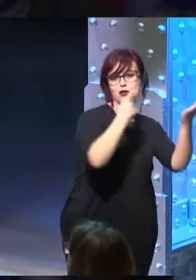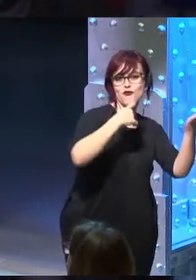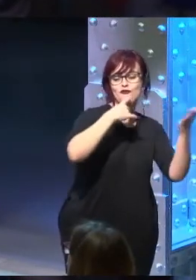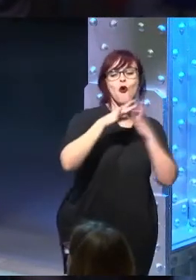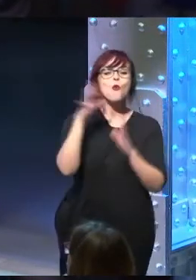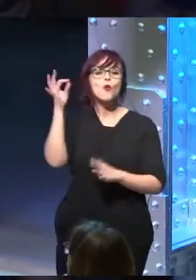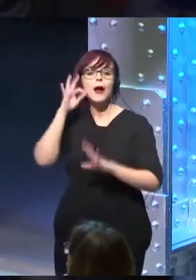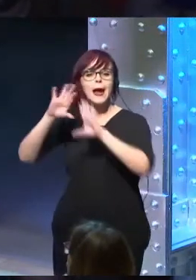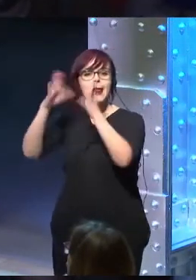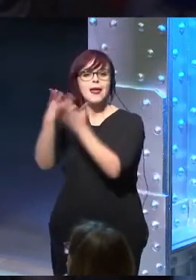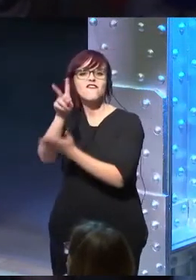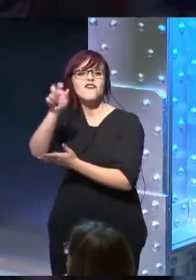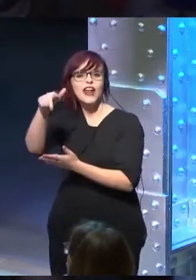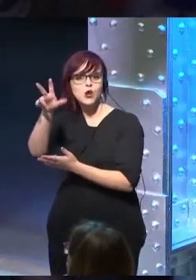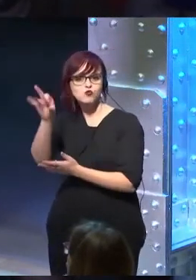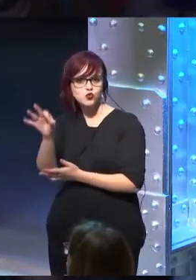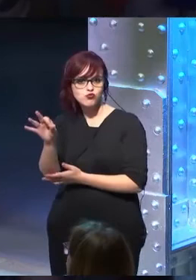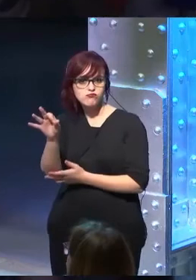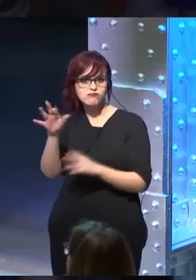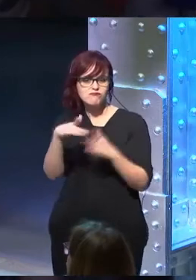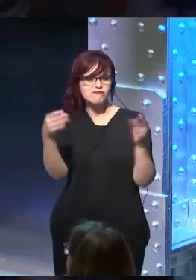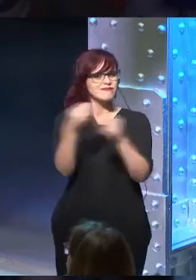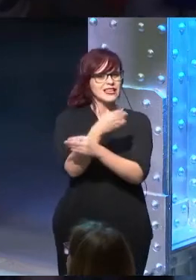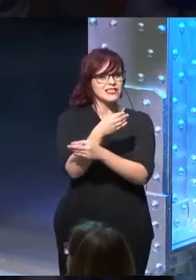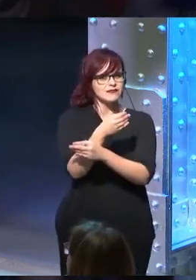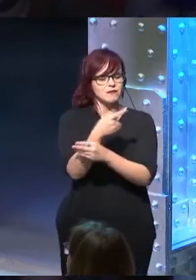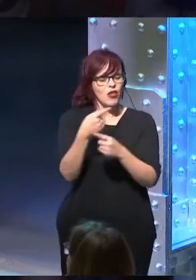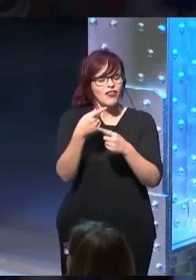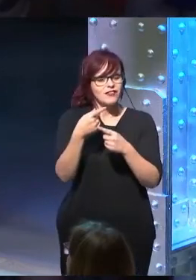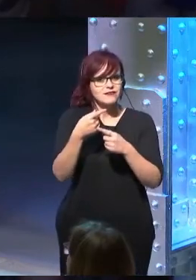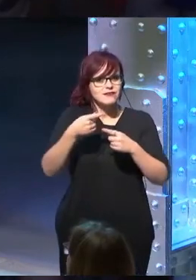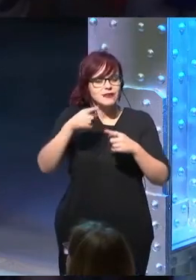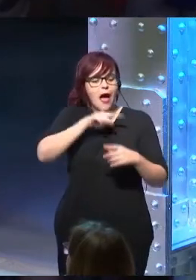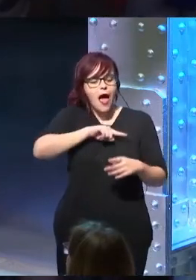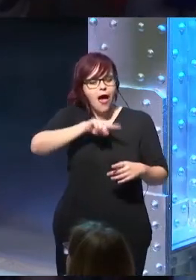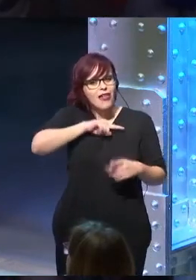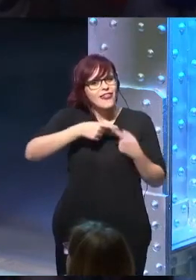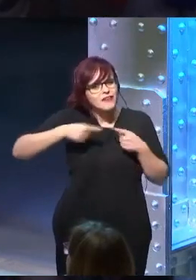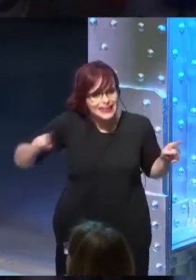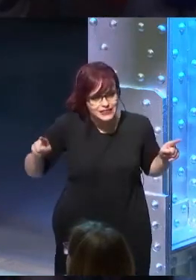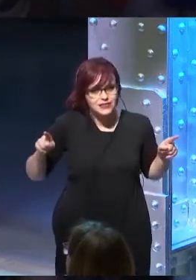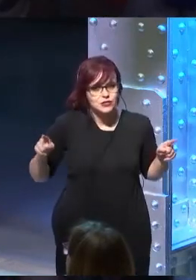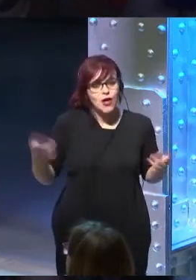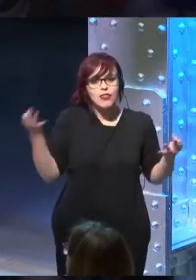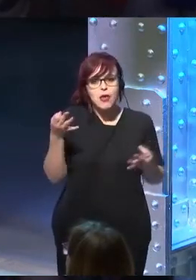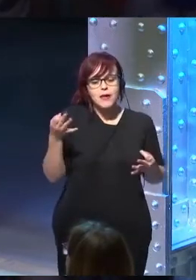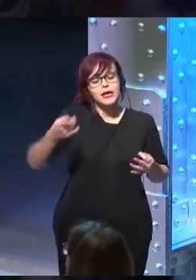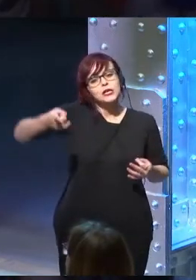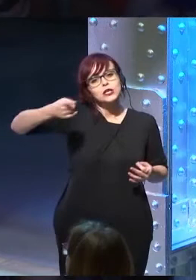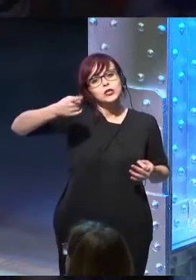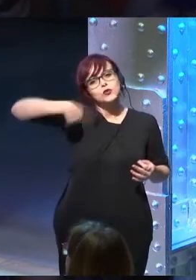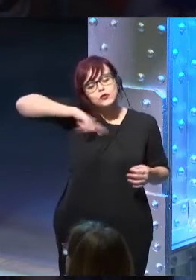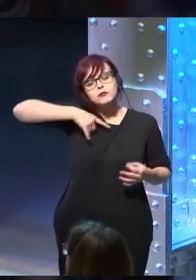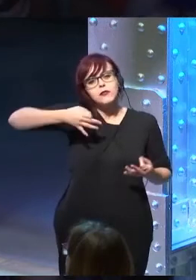make real progress with the Maestricht's question, we need to go back to some of the first